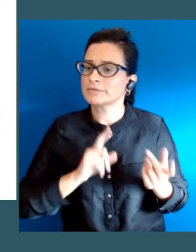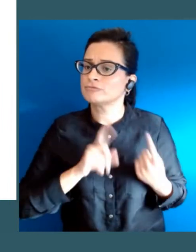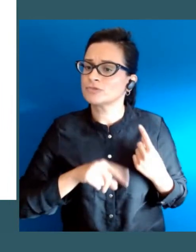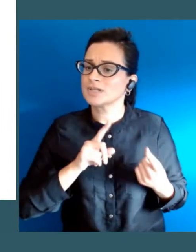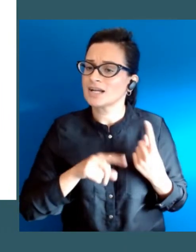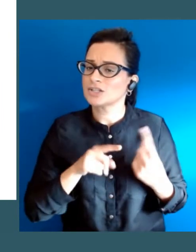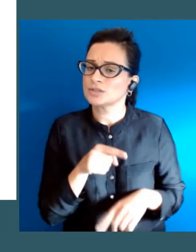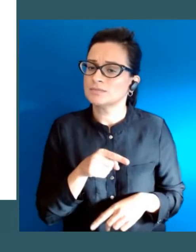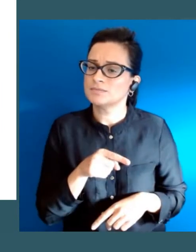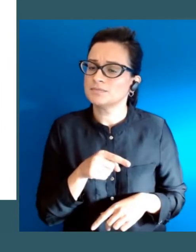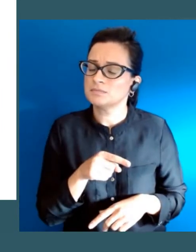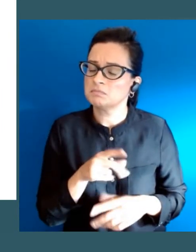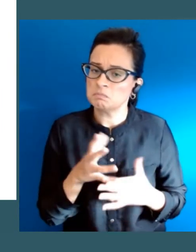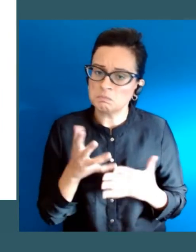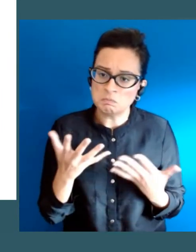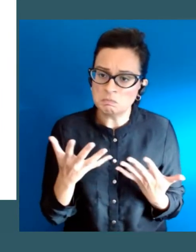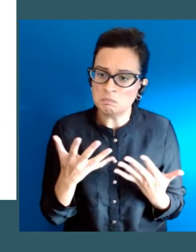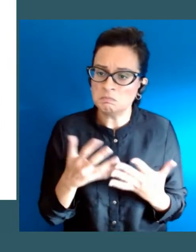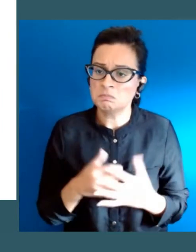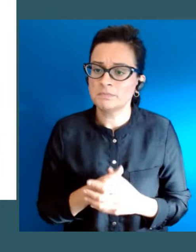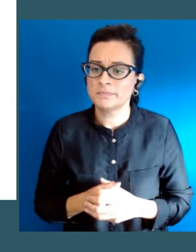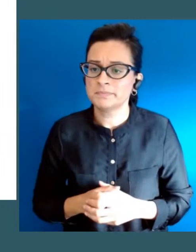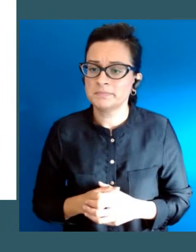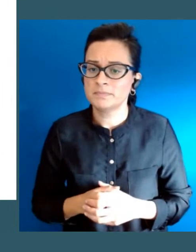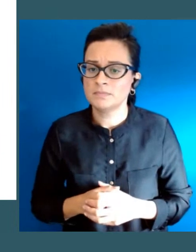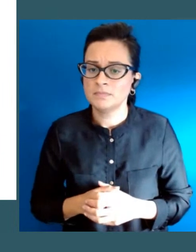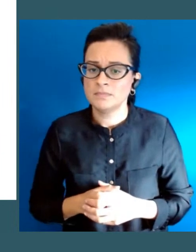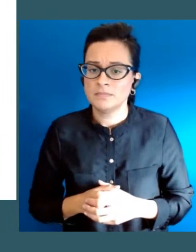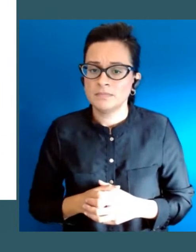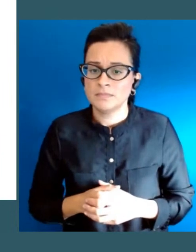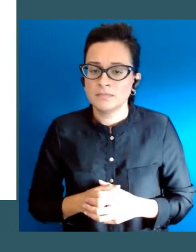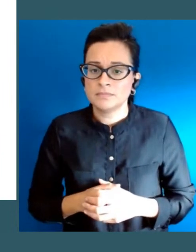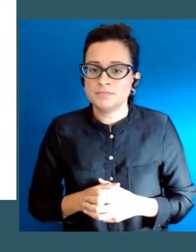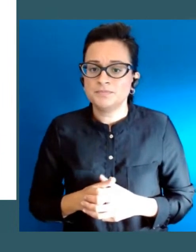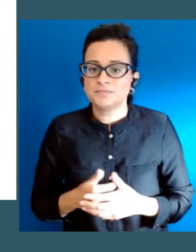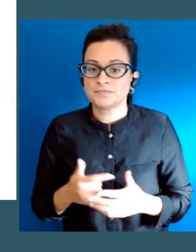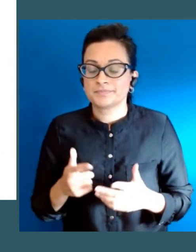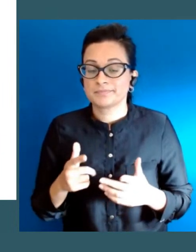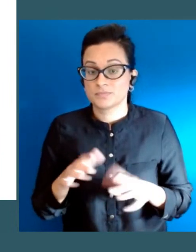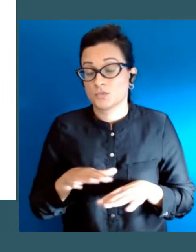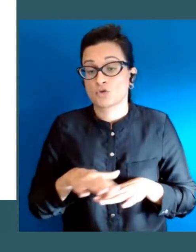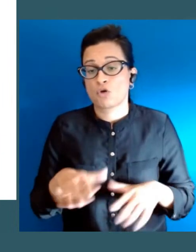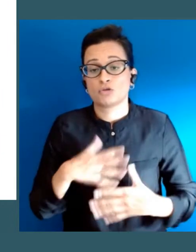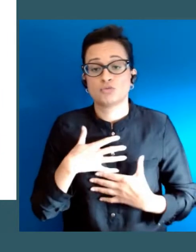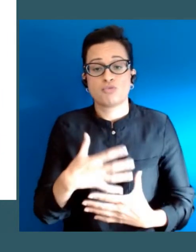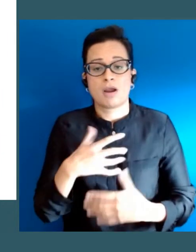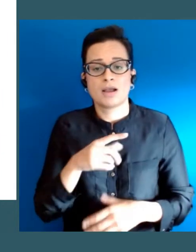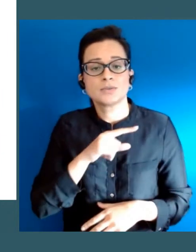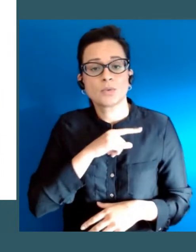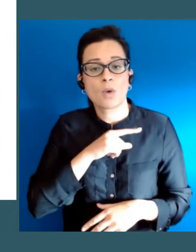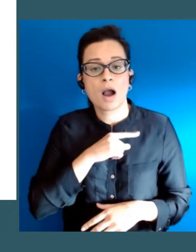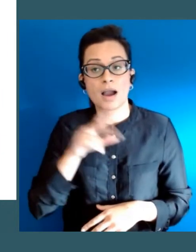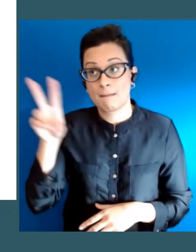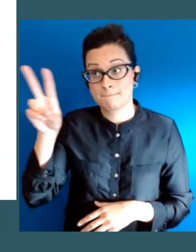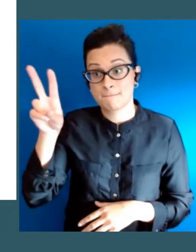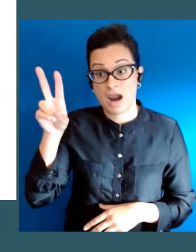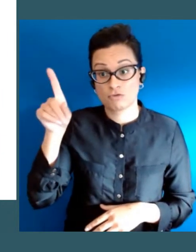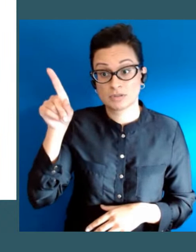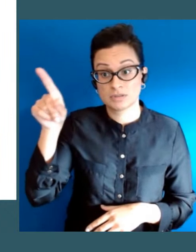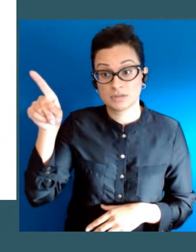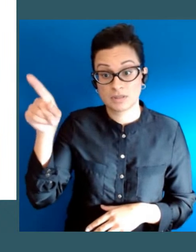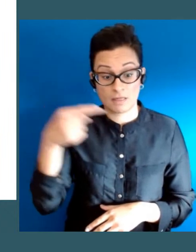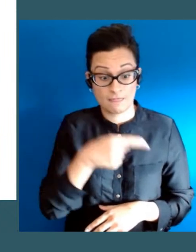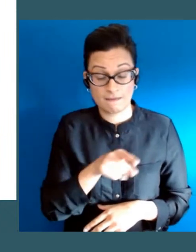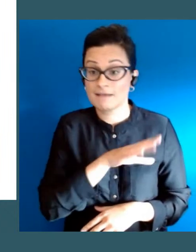So what we found not surprising, that among parents whose children experience